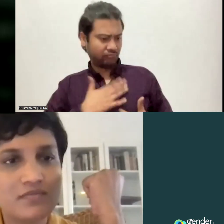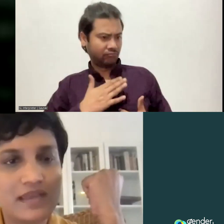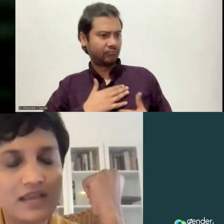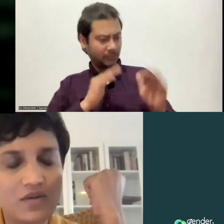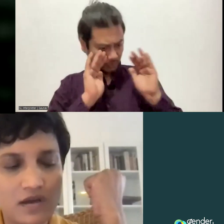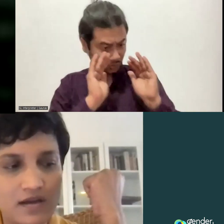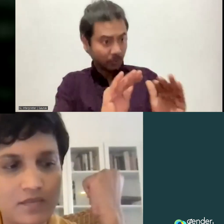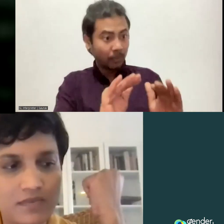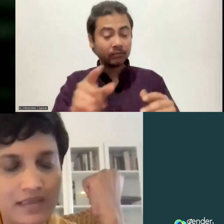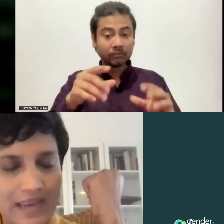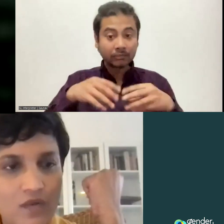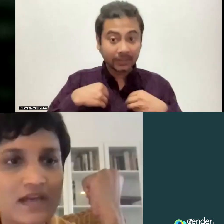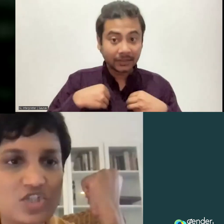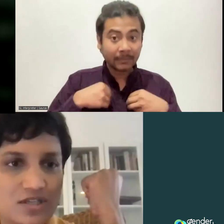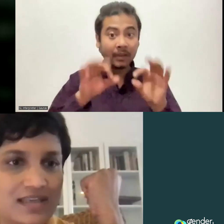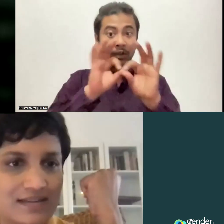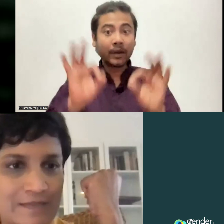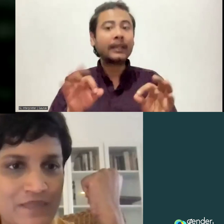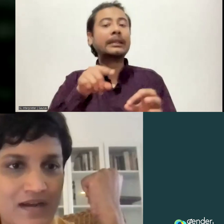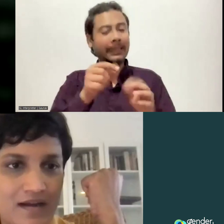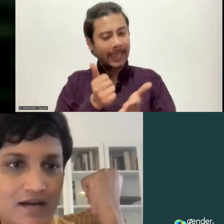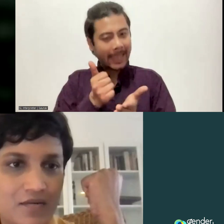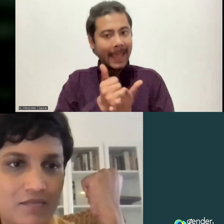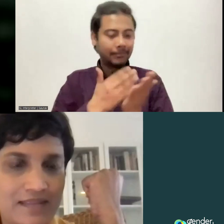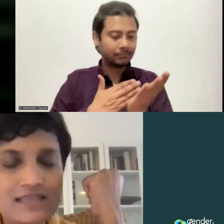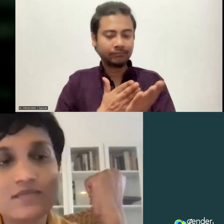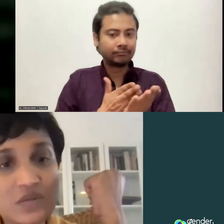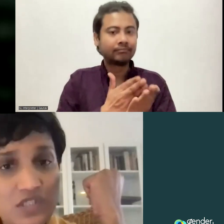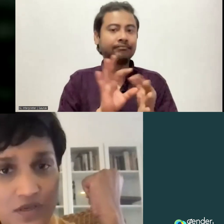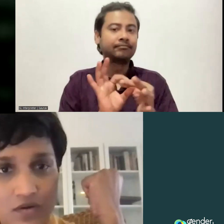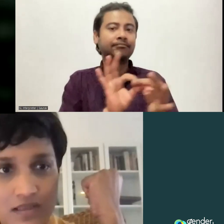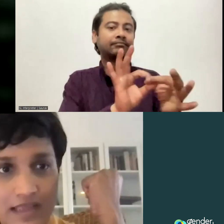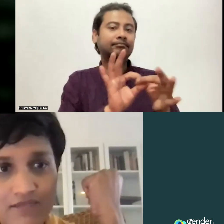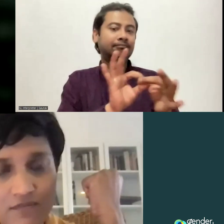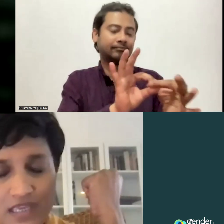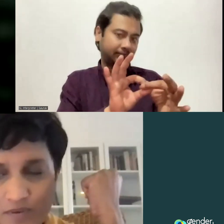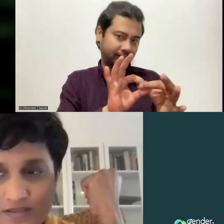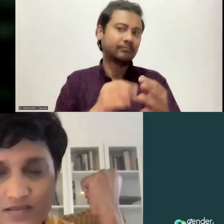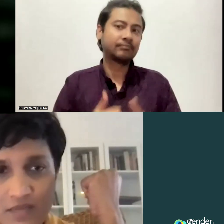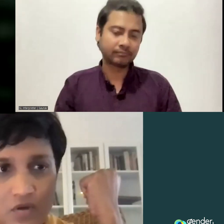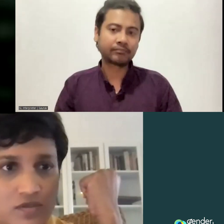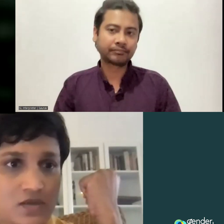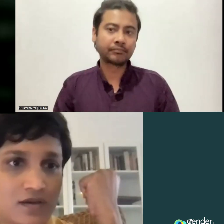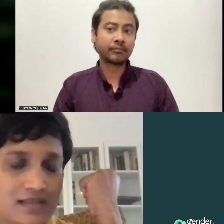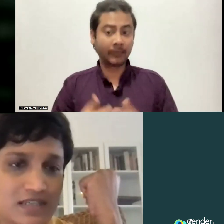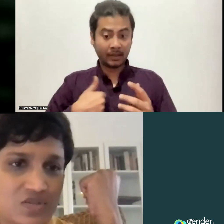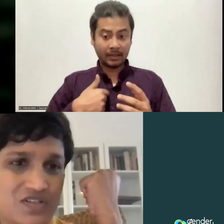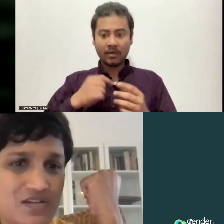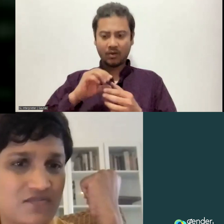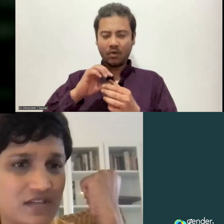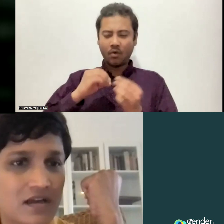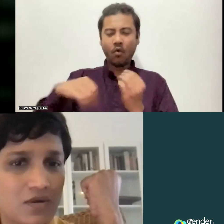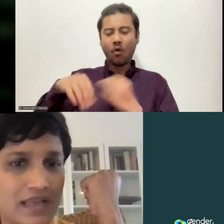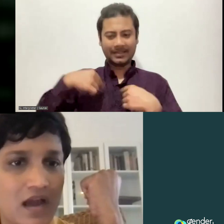to, you know, get on that journey. And that's something which we all, like for me personally, but also as an organization,